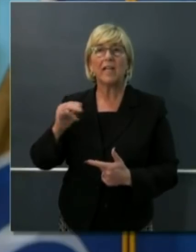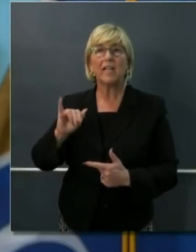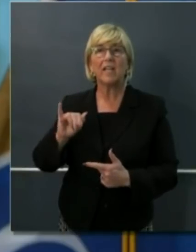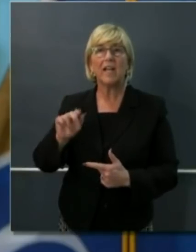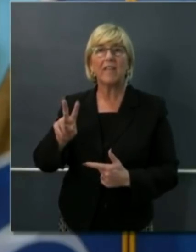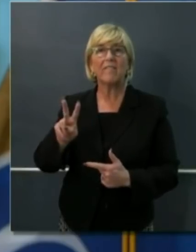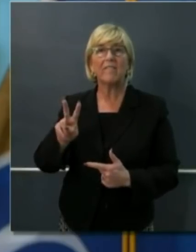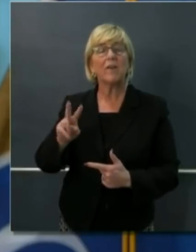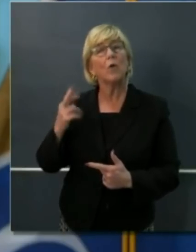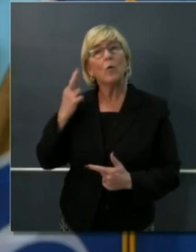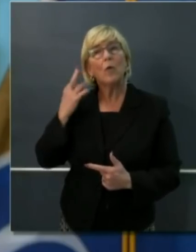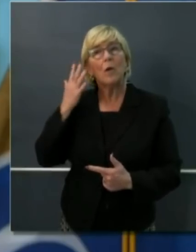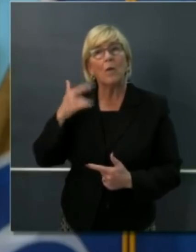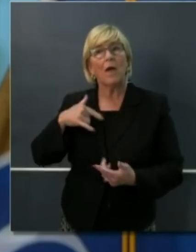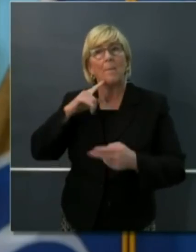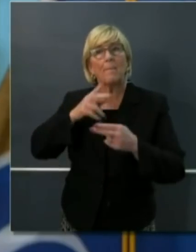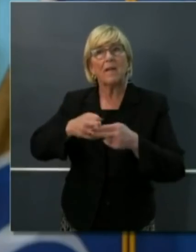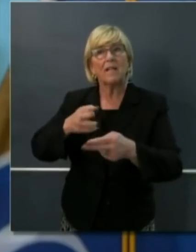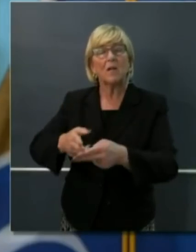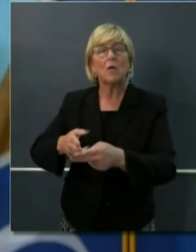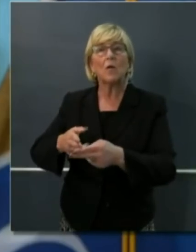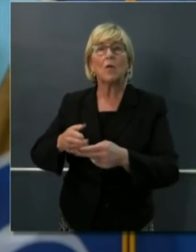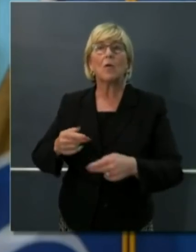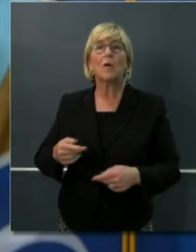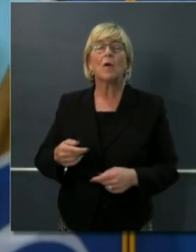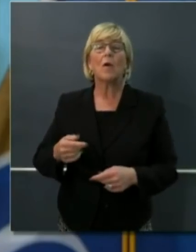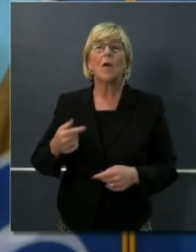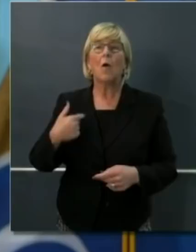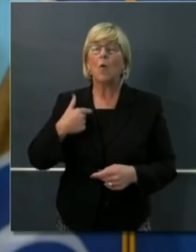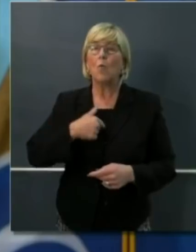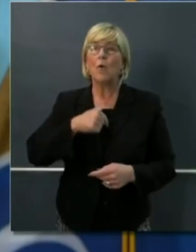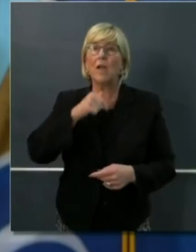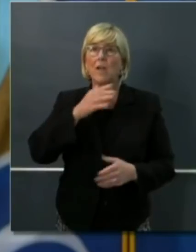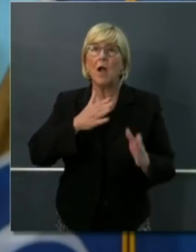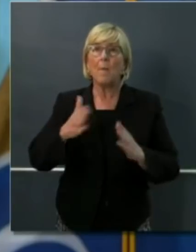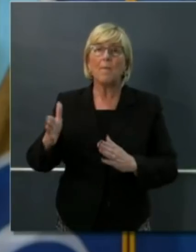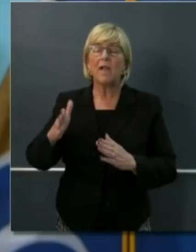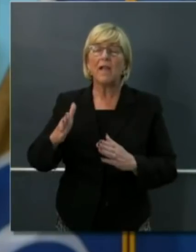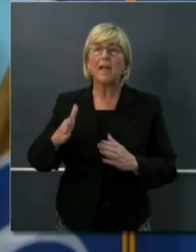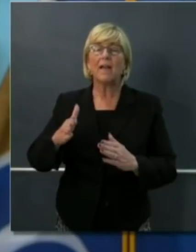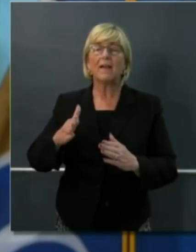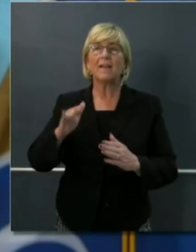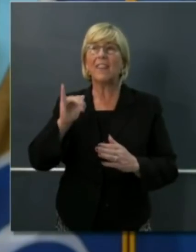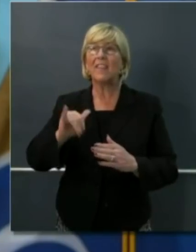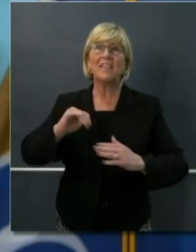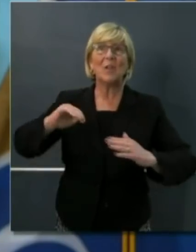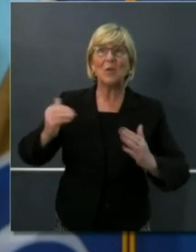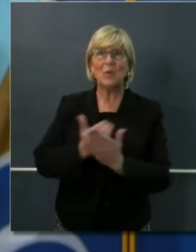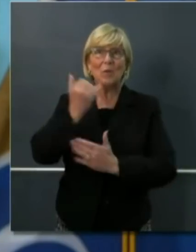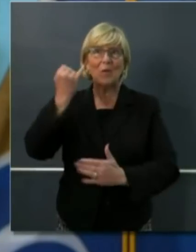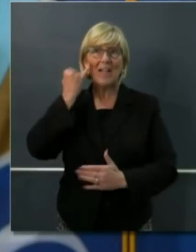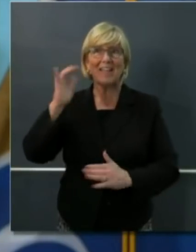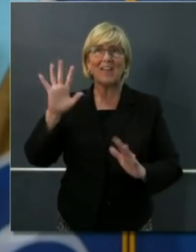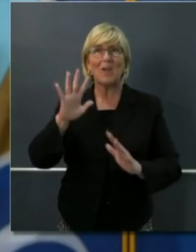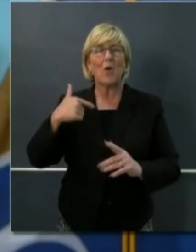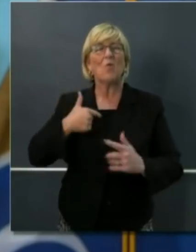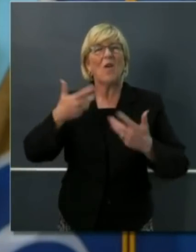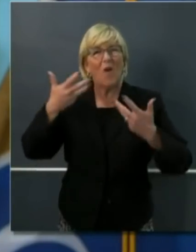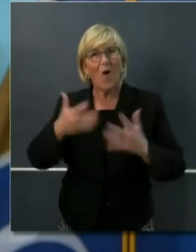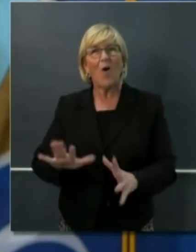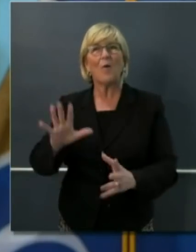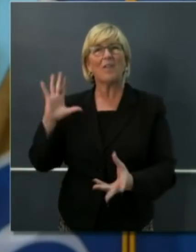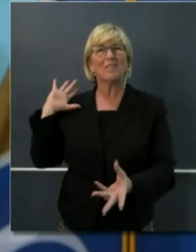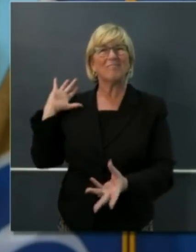all that to make this point. We're not starting our tracing program from scratch. Quite the contrary. You have trained